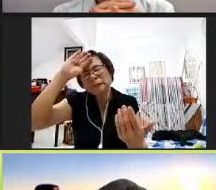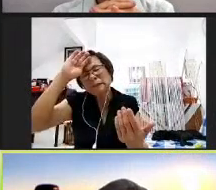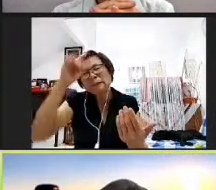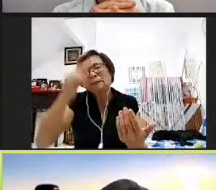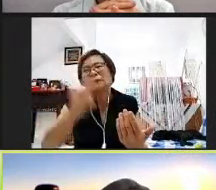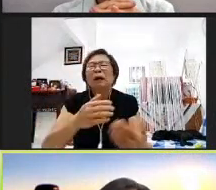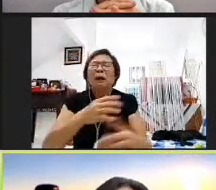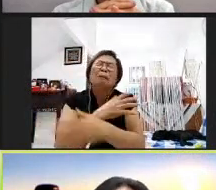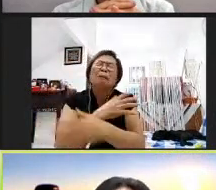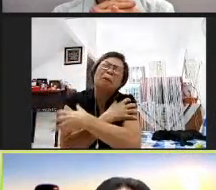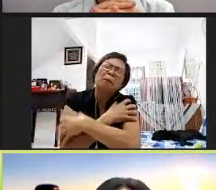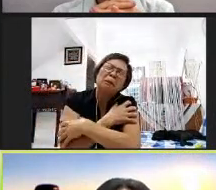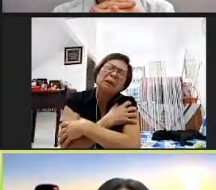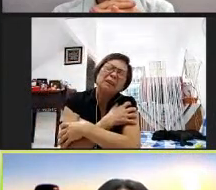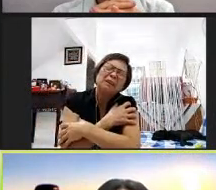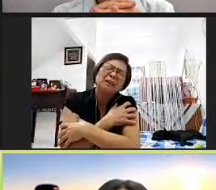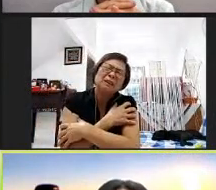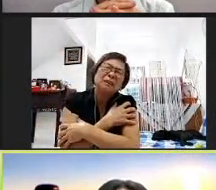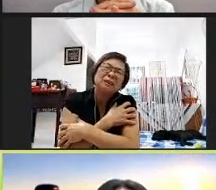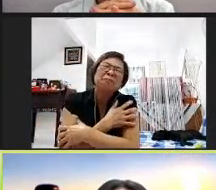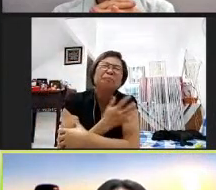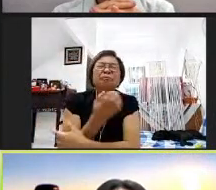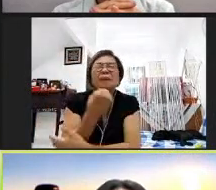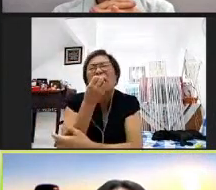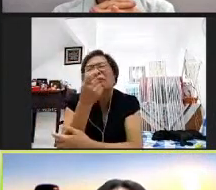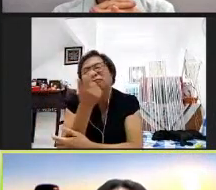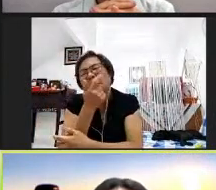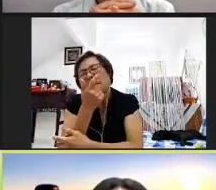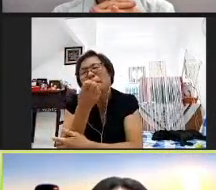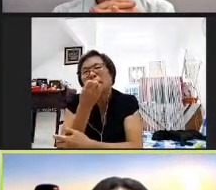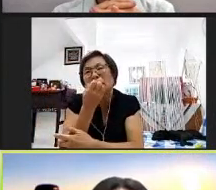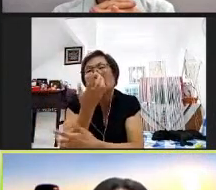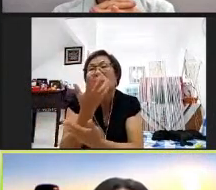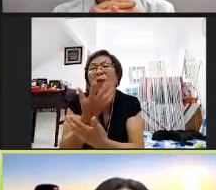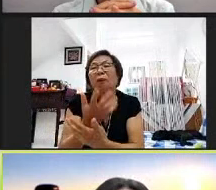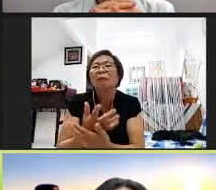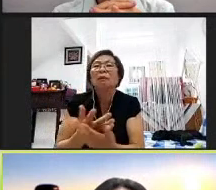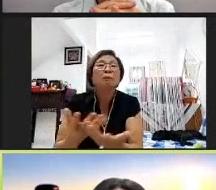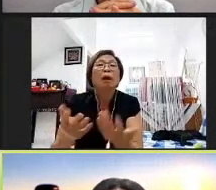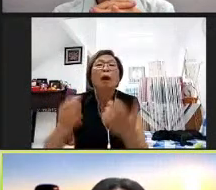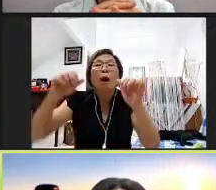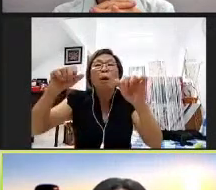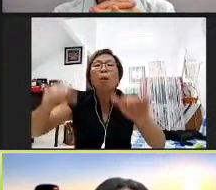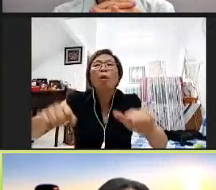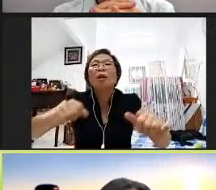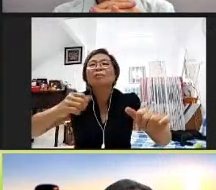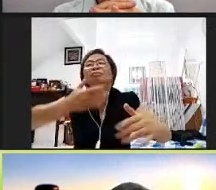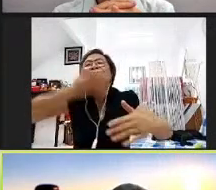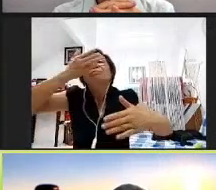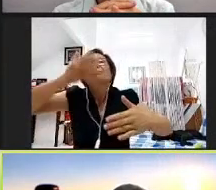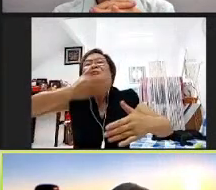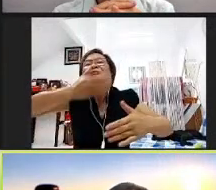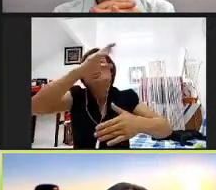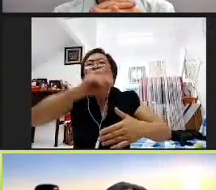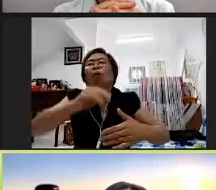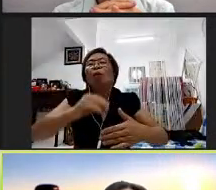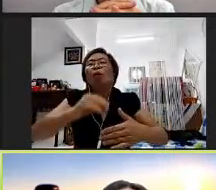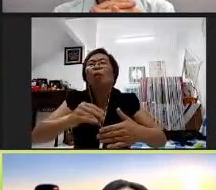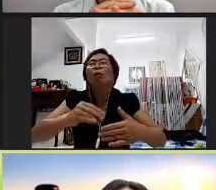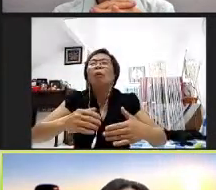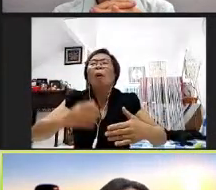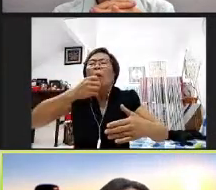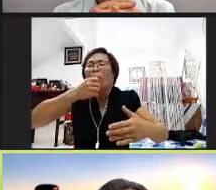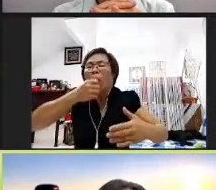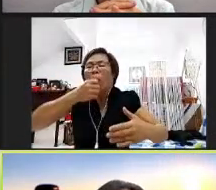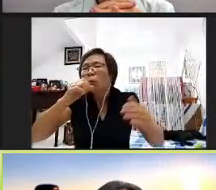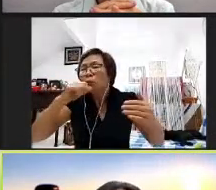body aching, a bit poor appetite, but they have no difficulty in breathing and they have no pneumonia. So when they get